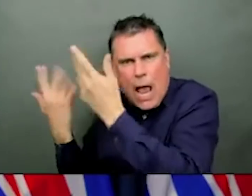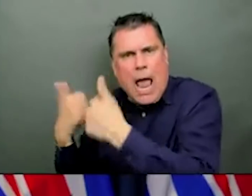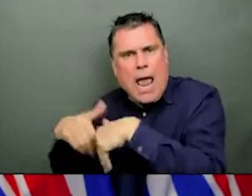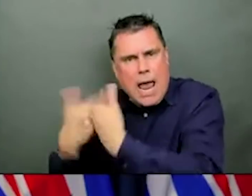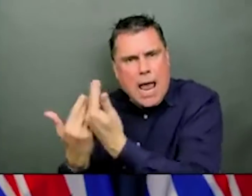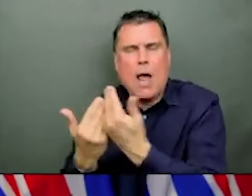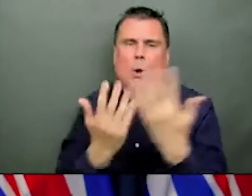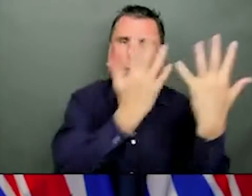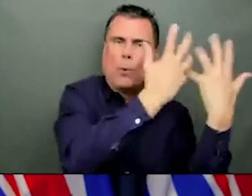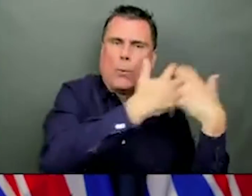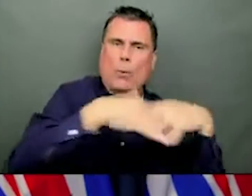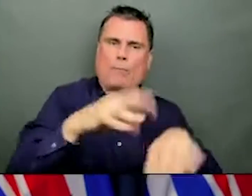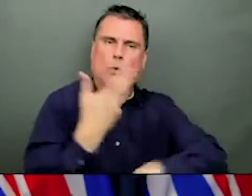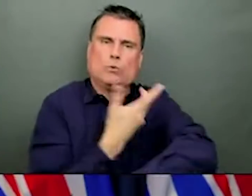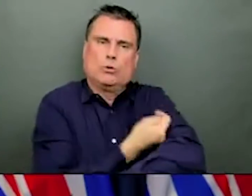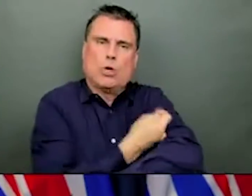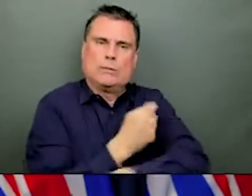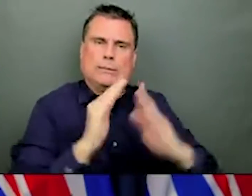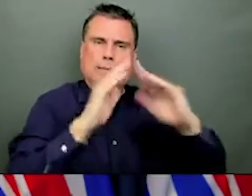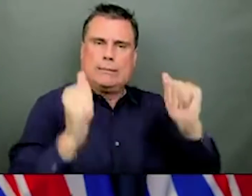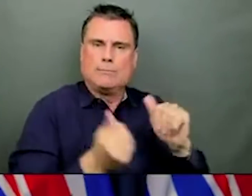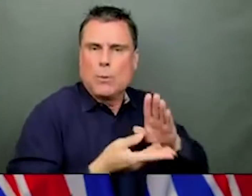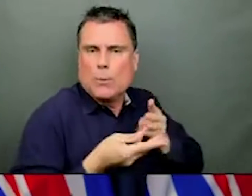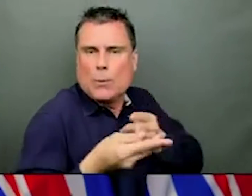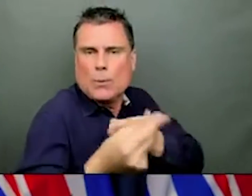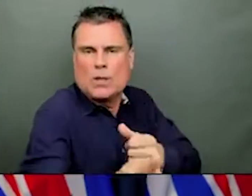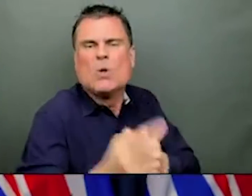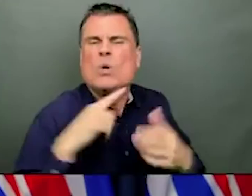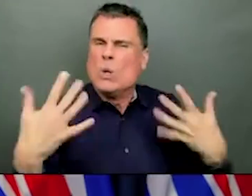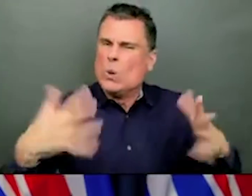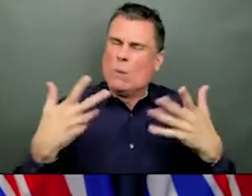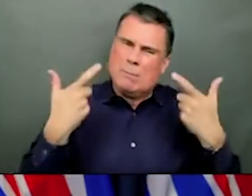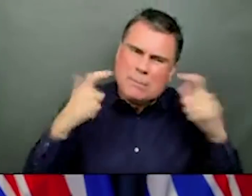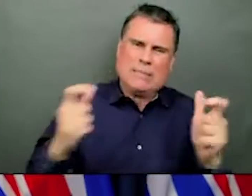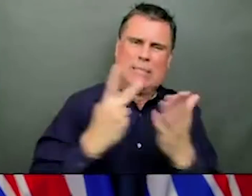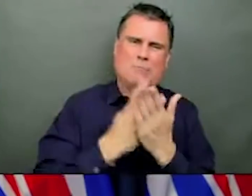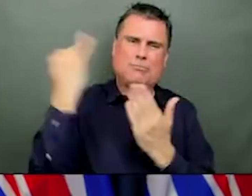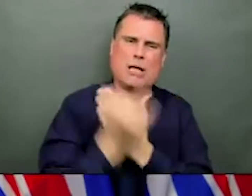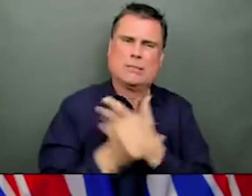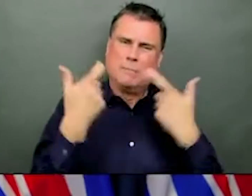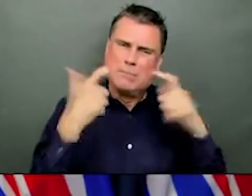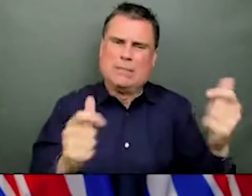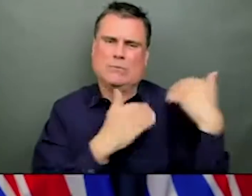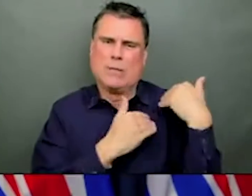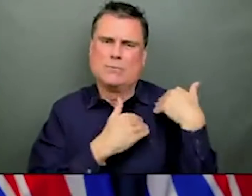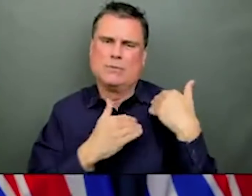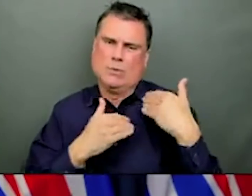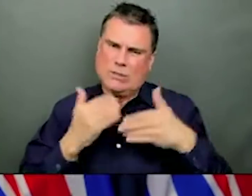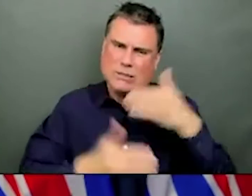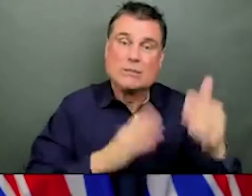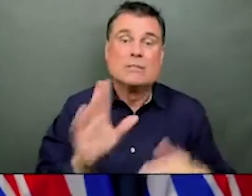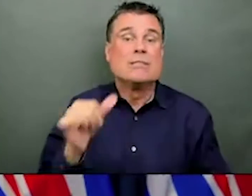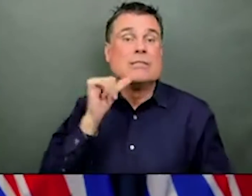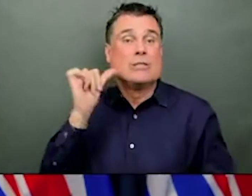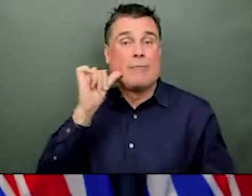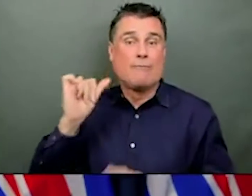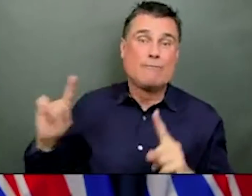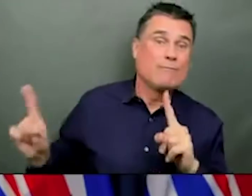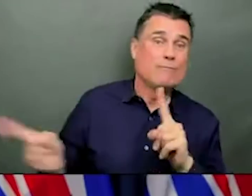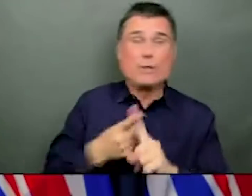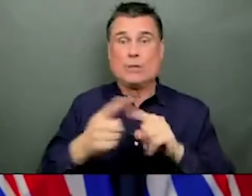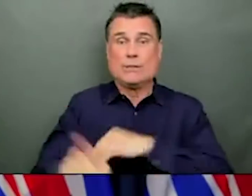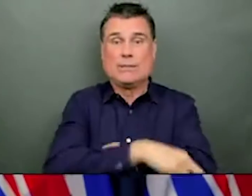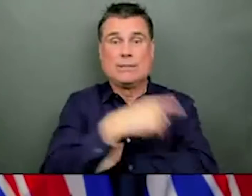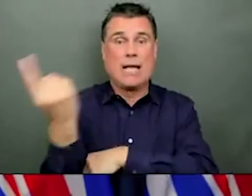some bumps along the road. And the good news is it was day one, and we have many, many days ahead of us. And I think all British Columbians are focusing